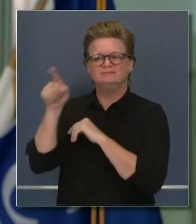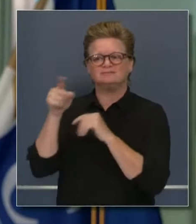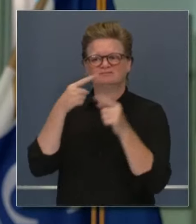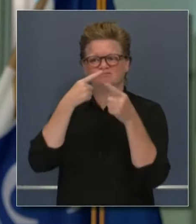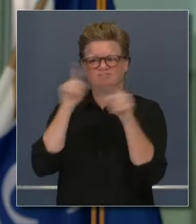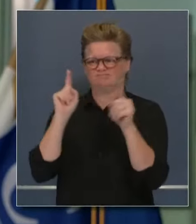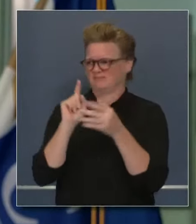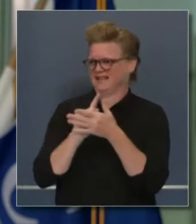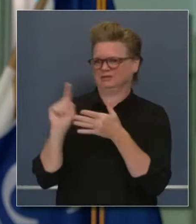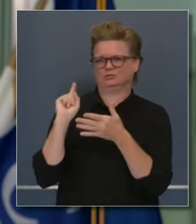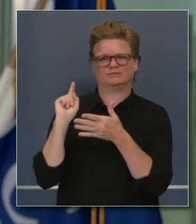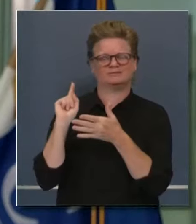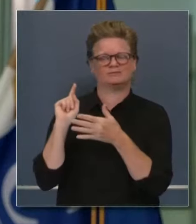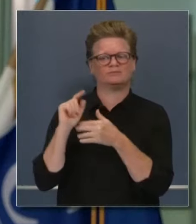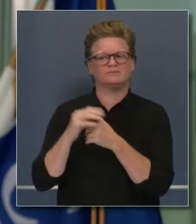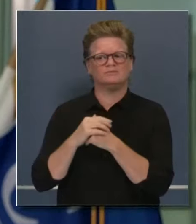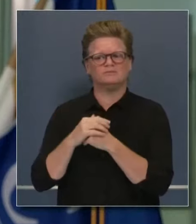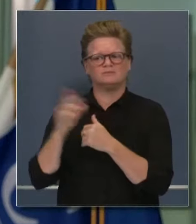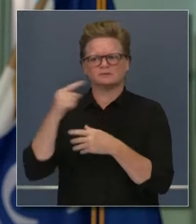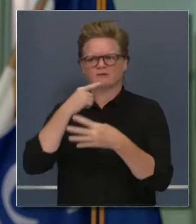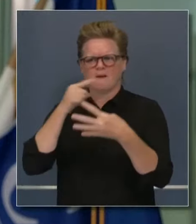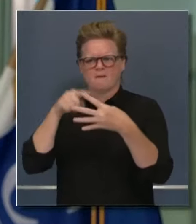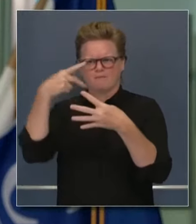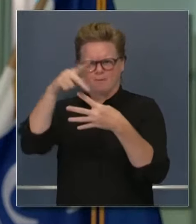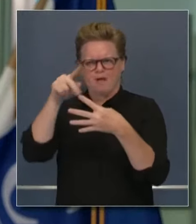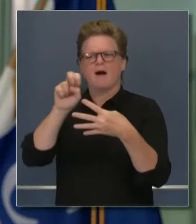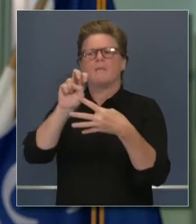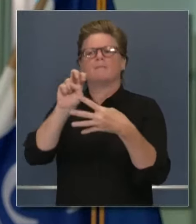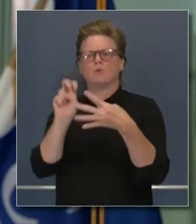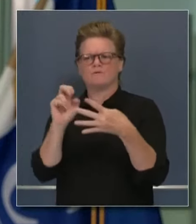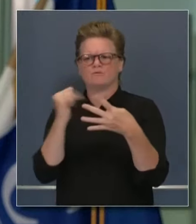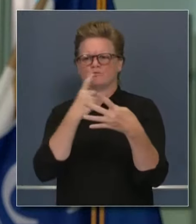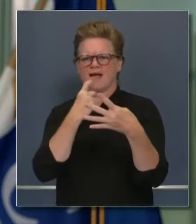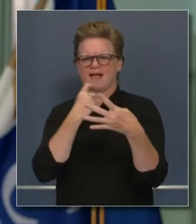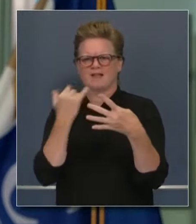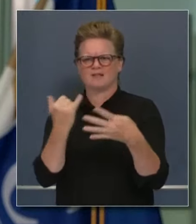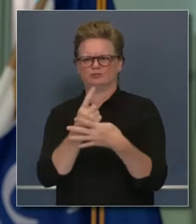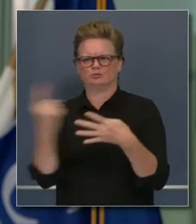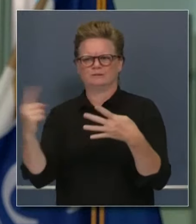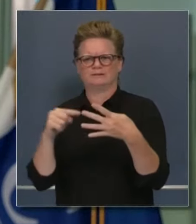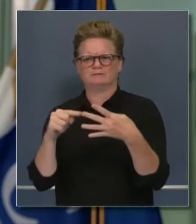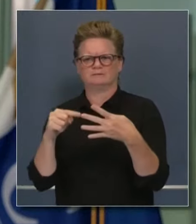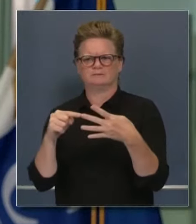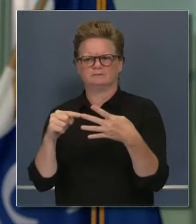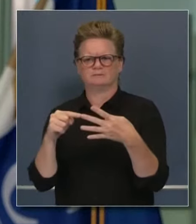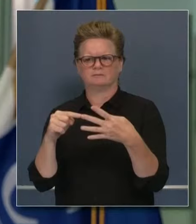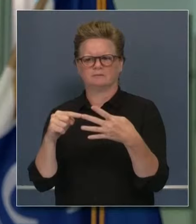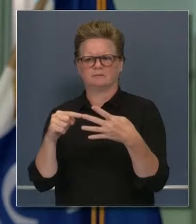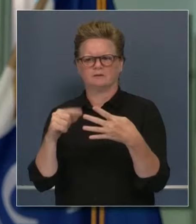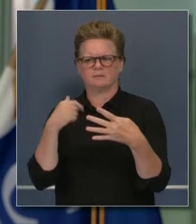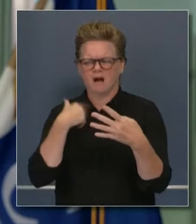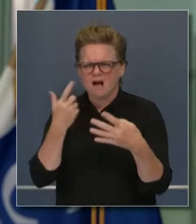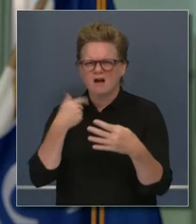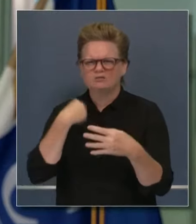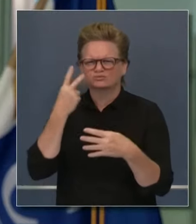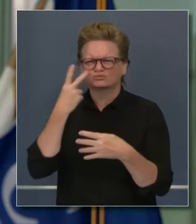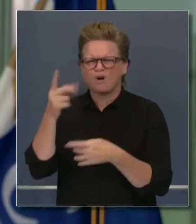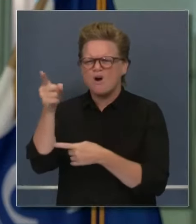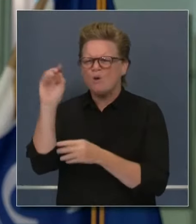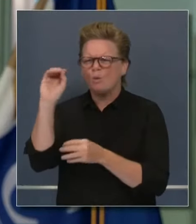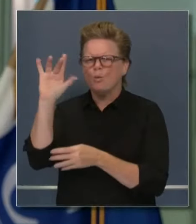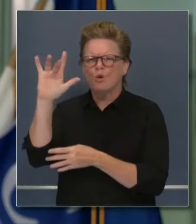move from purple to red this week, and then updated the public